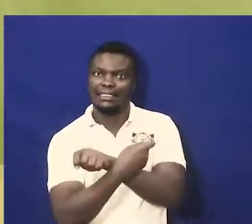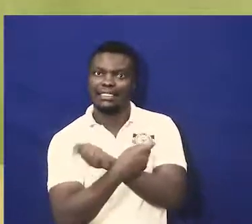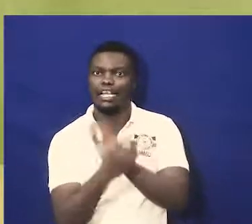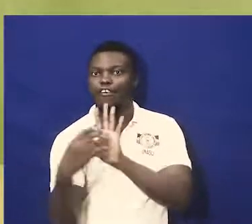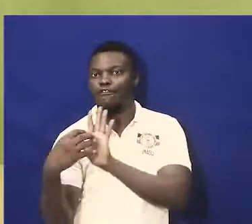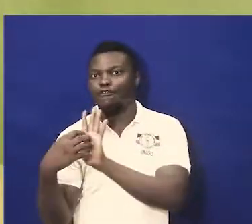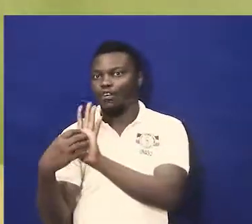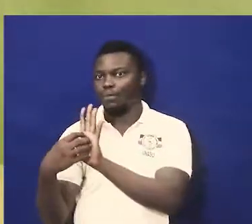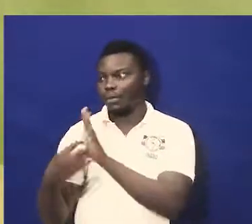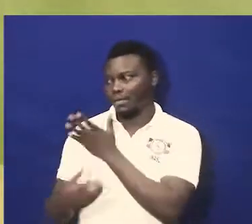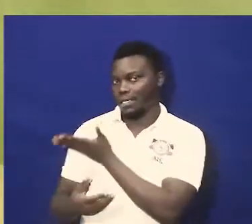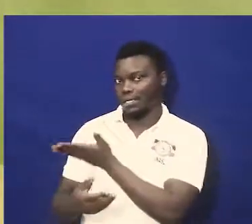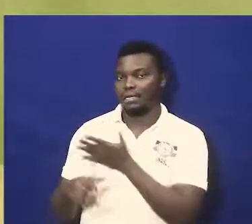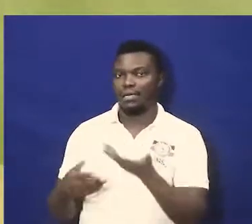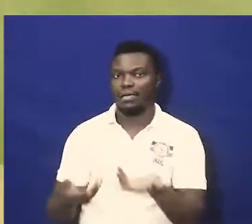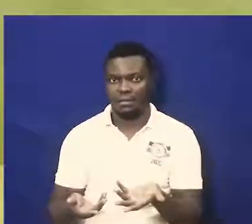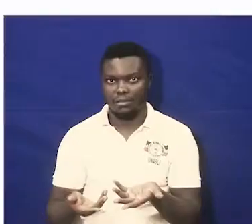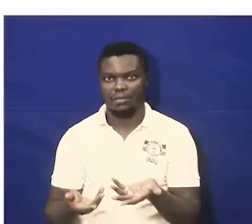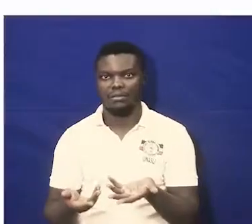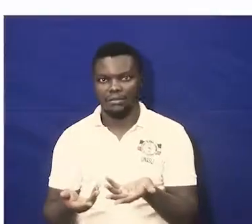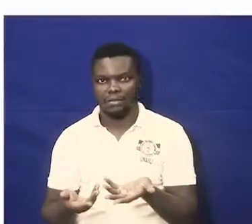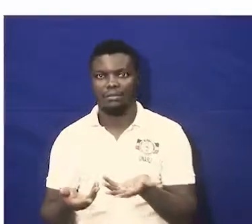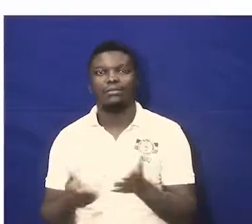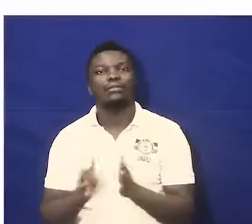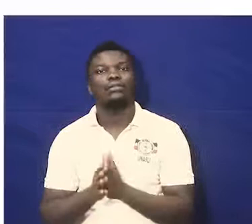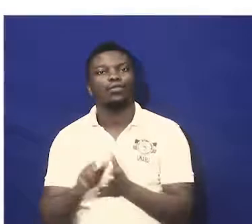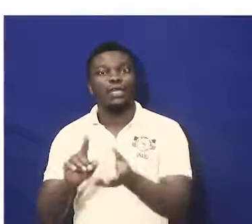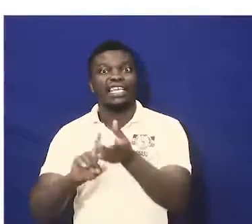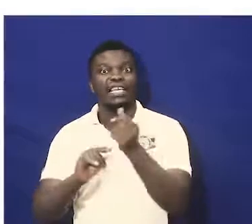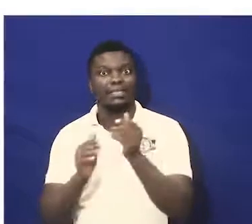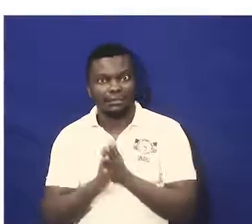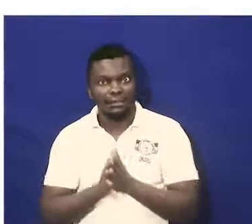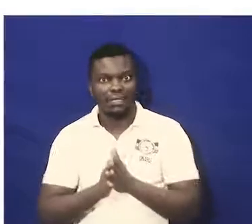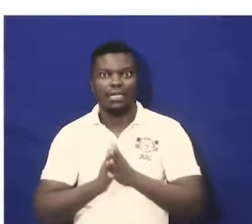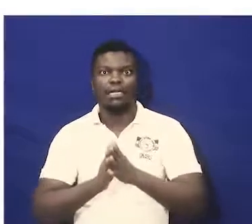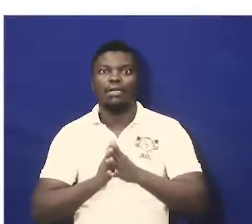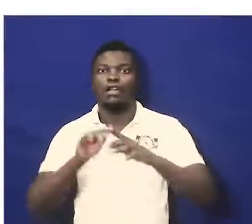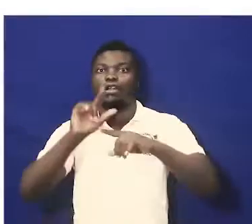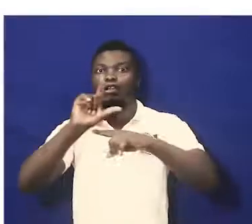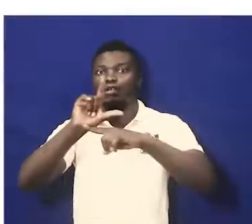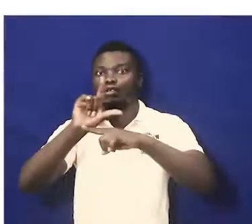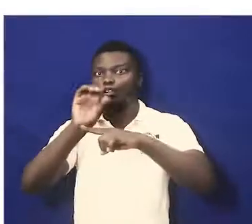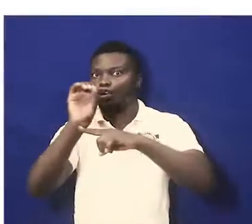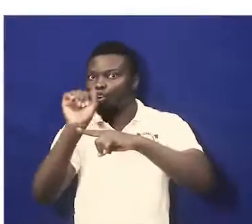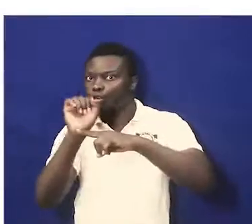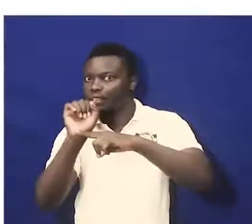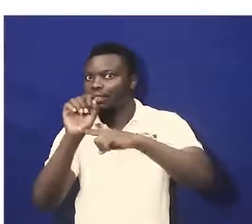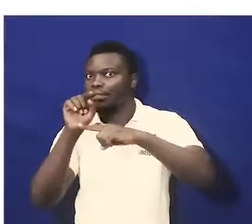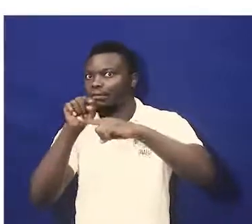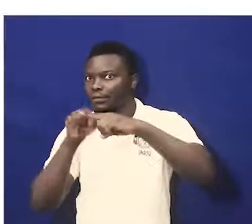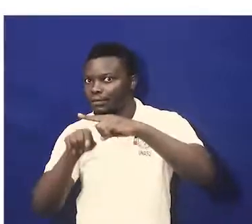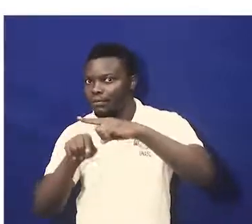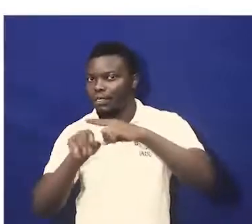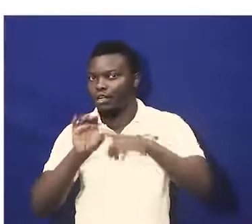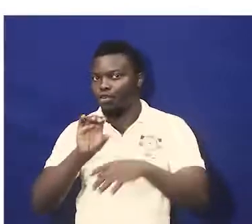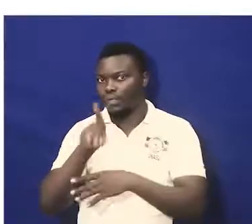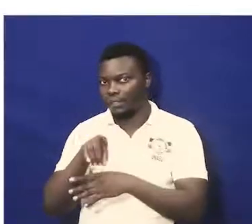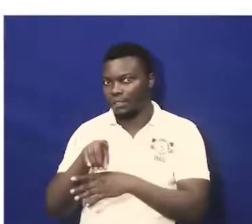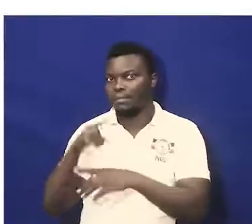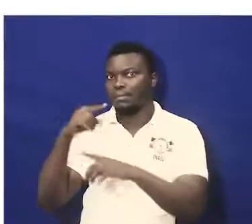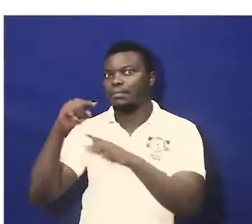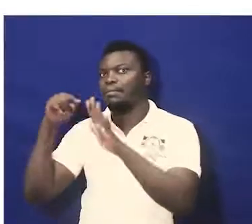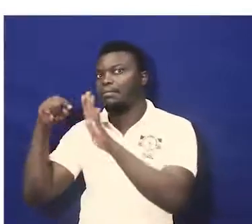formula such that we do loss equal to cost price minus